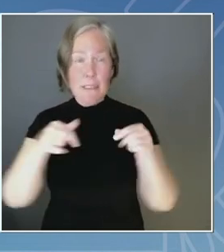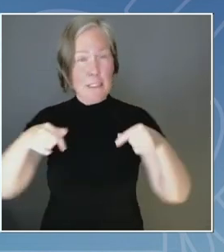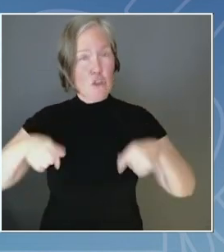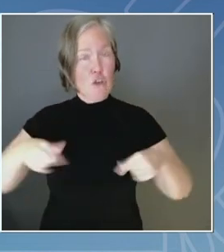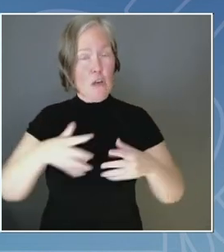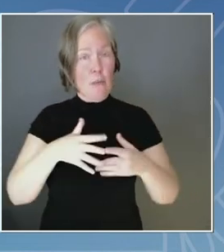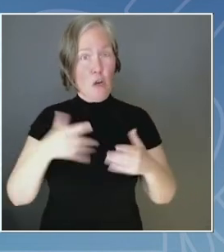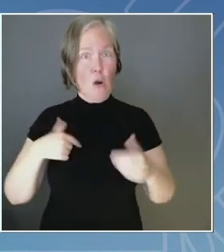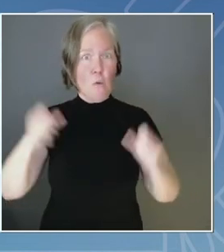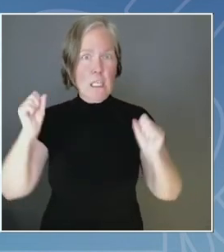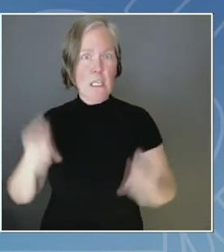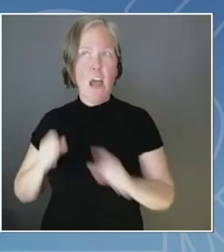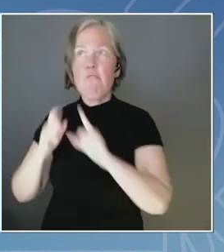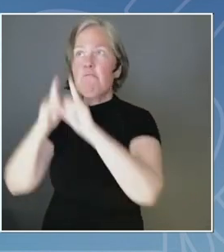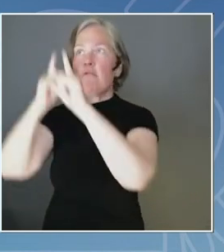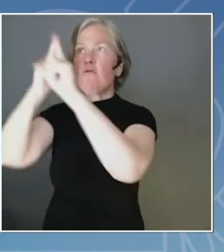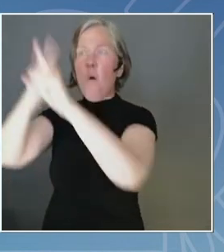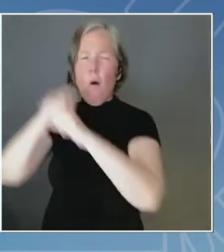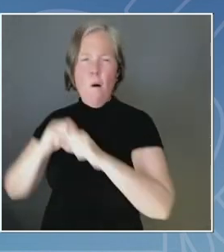our goals